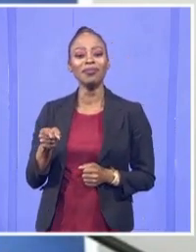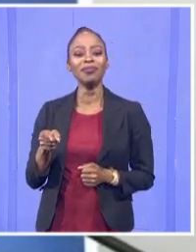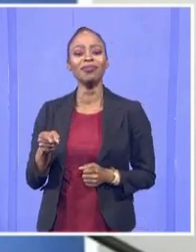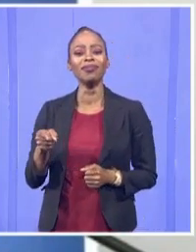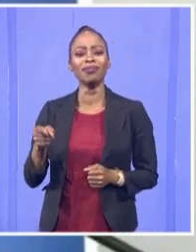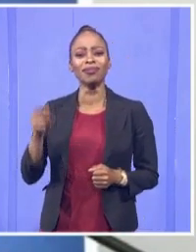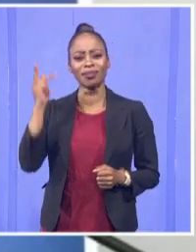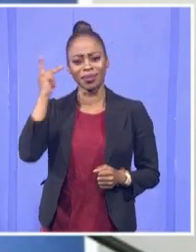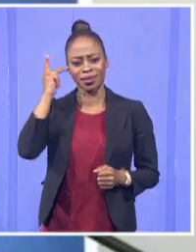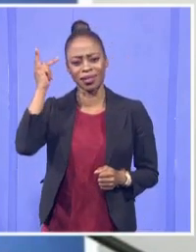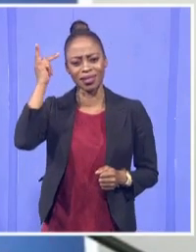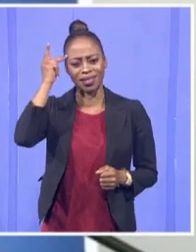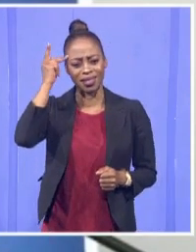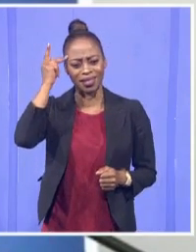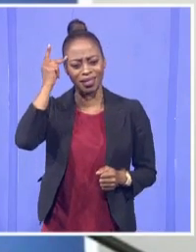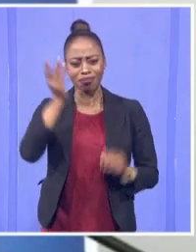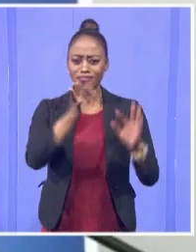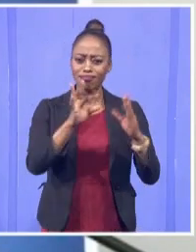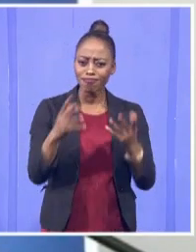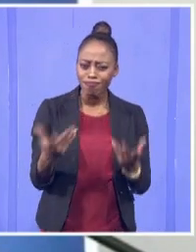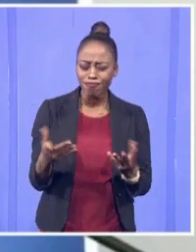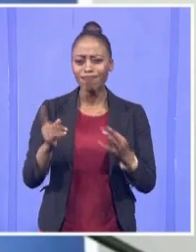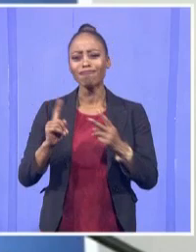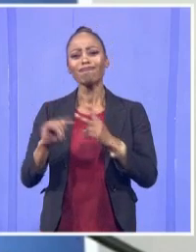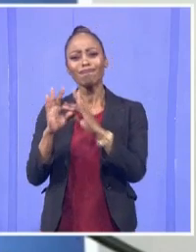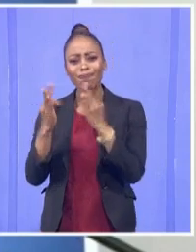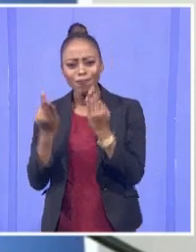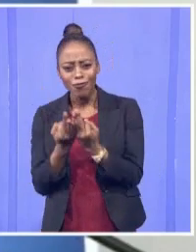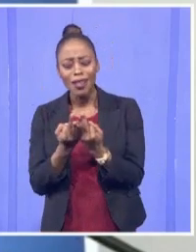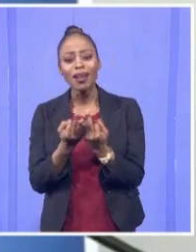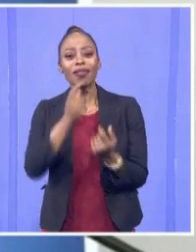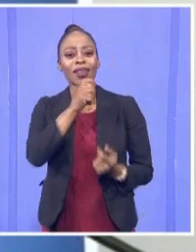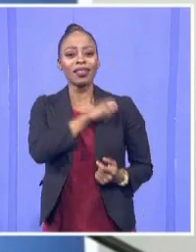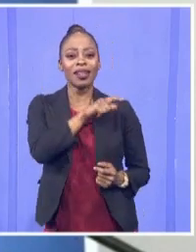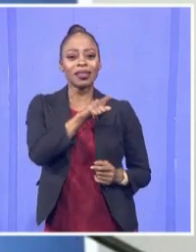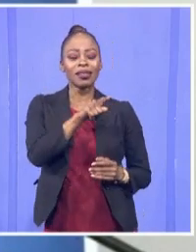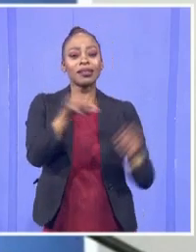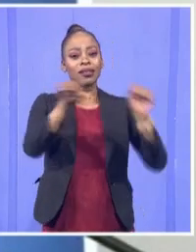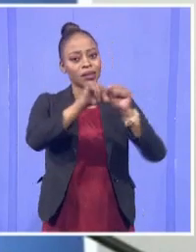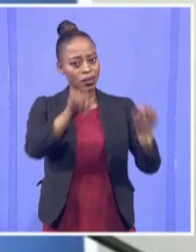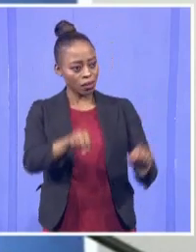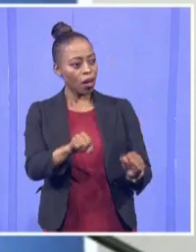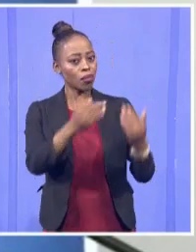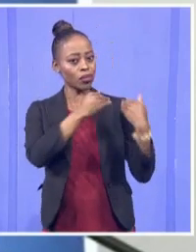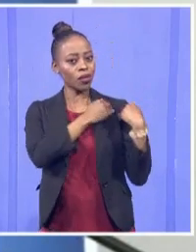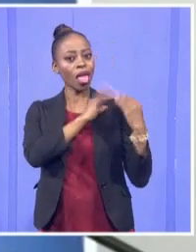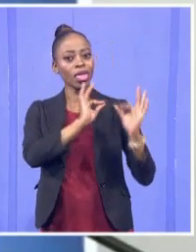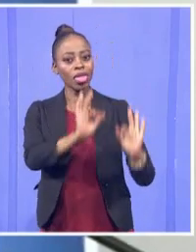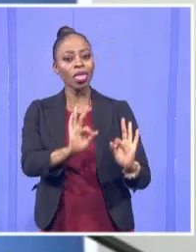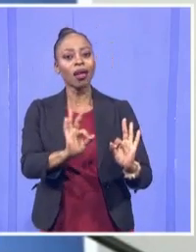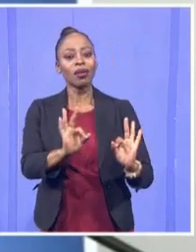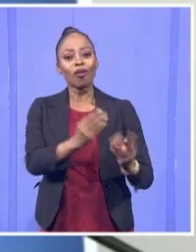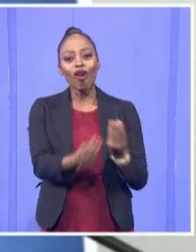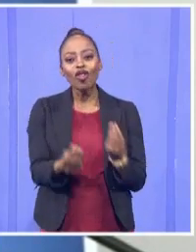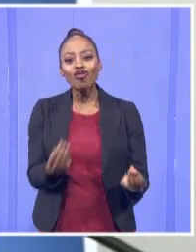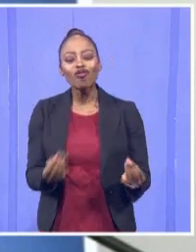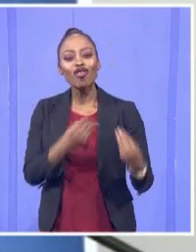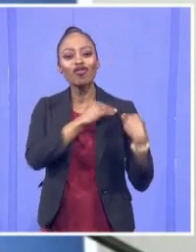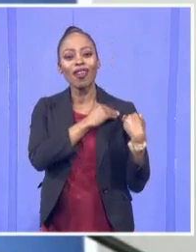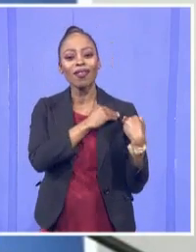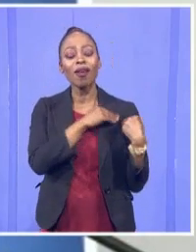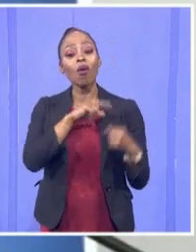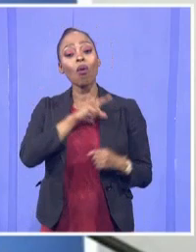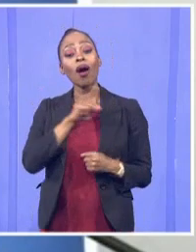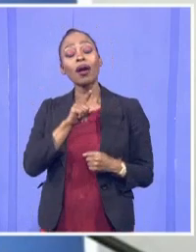parents, young families trust the public education system with their children. because